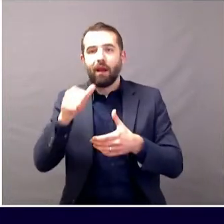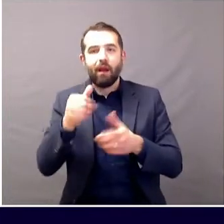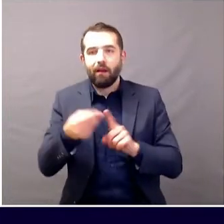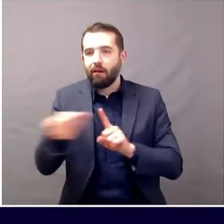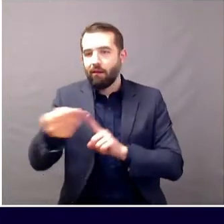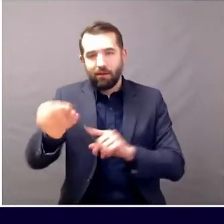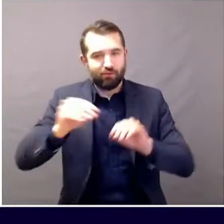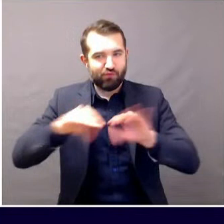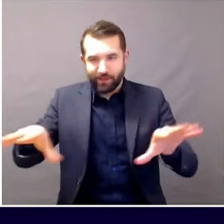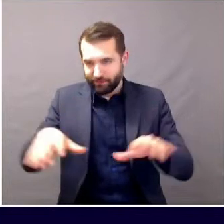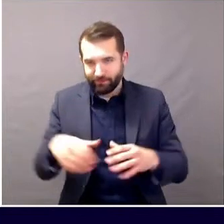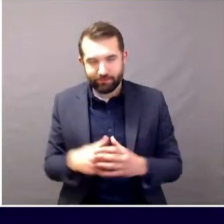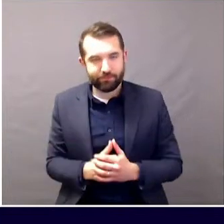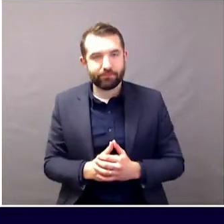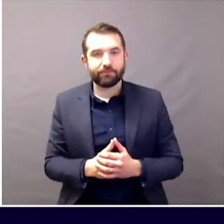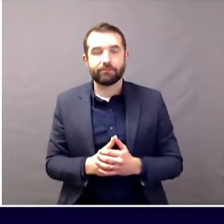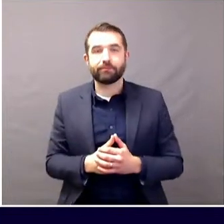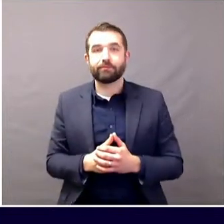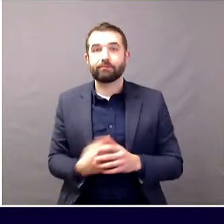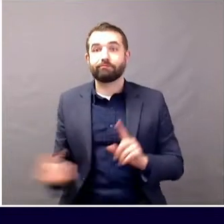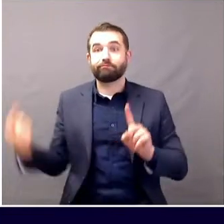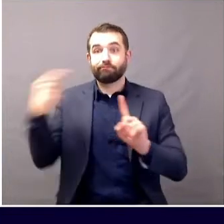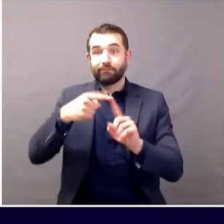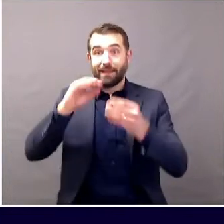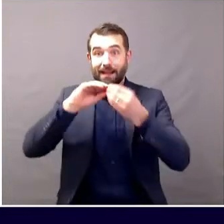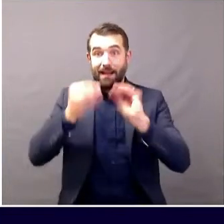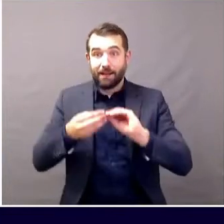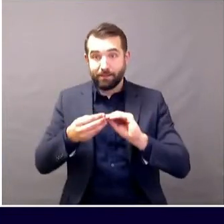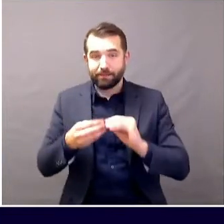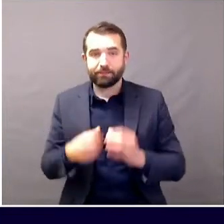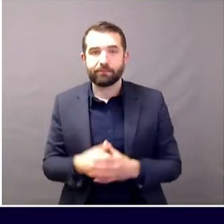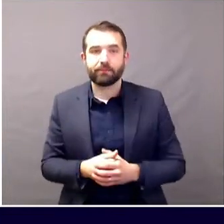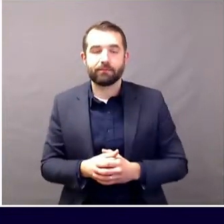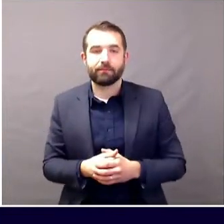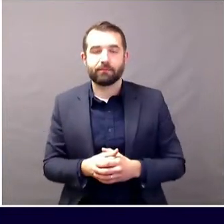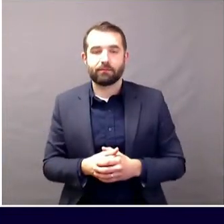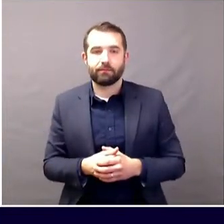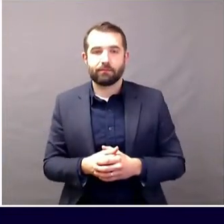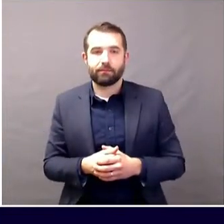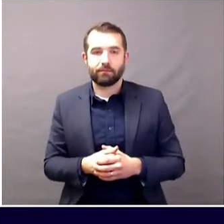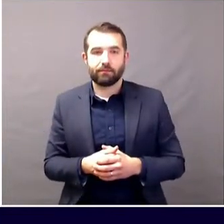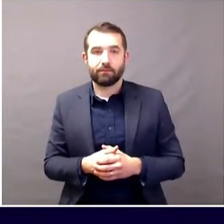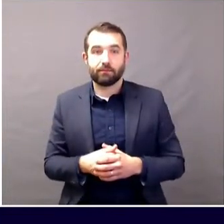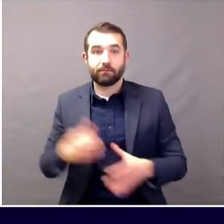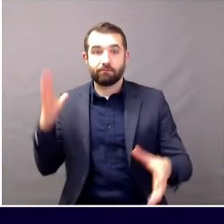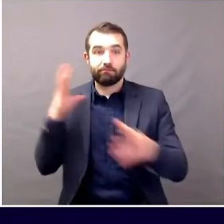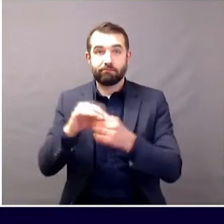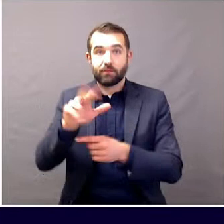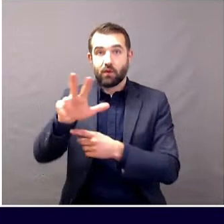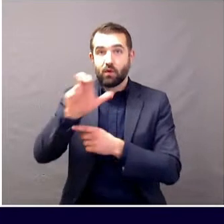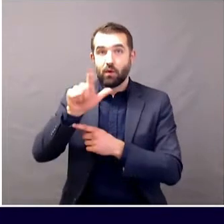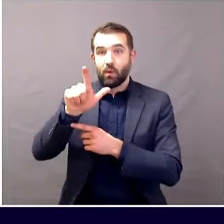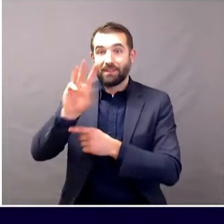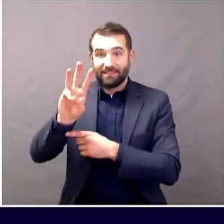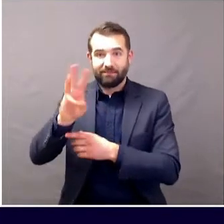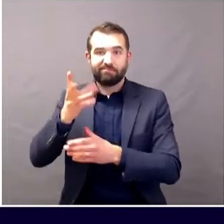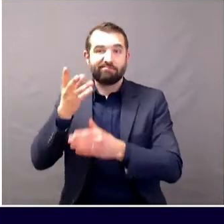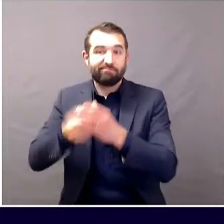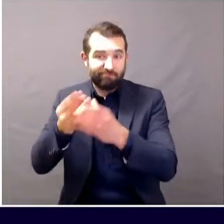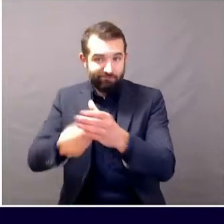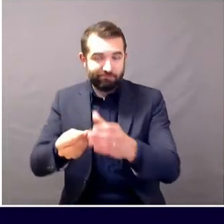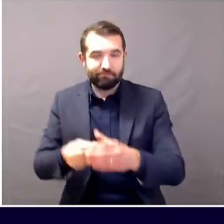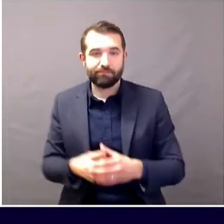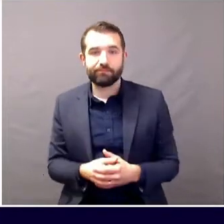Turning back to the numbers, as I mentioned a moment ago, there have been now 326 individuals who have died associated